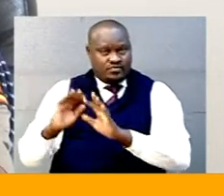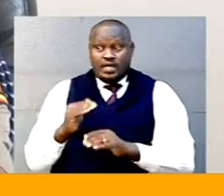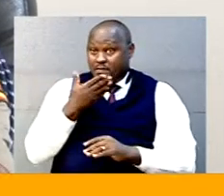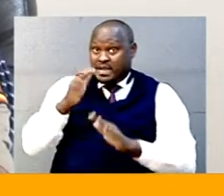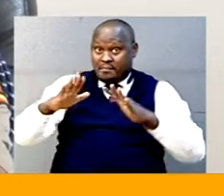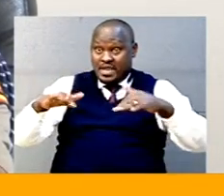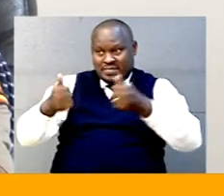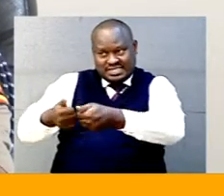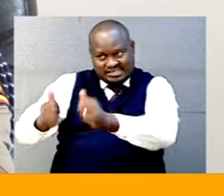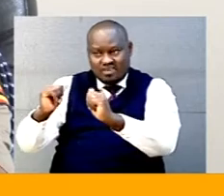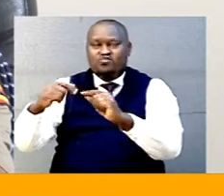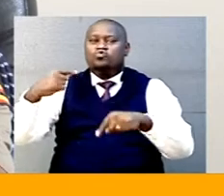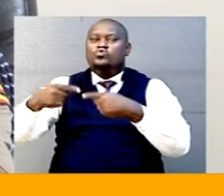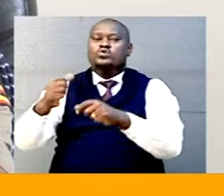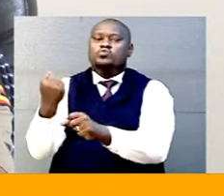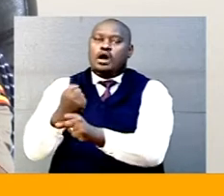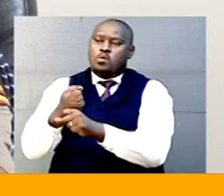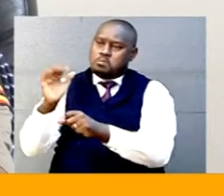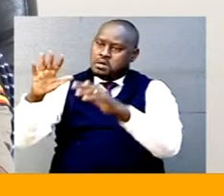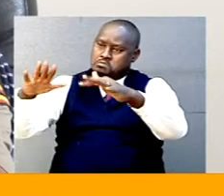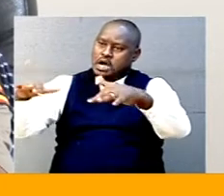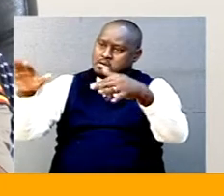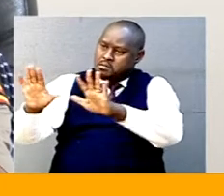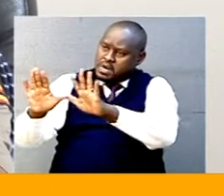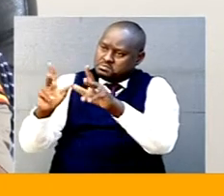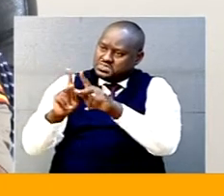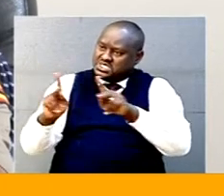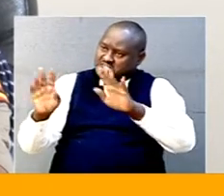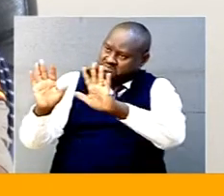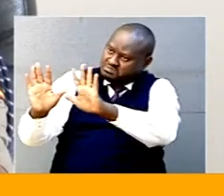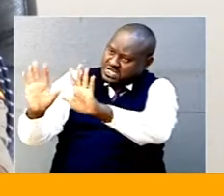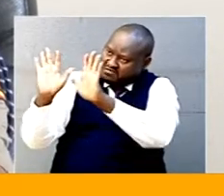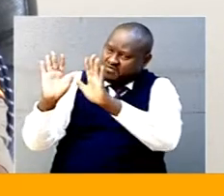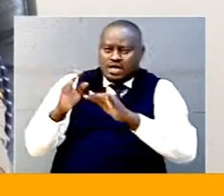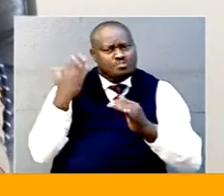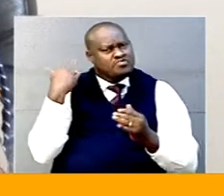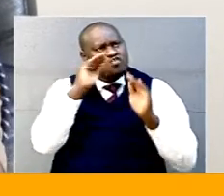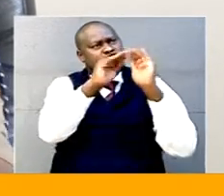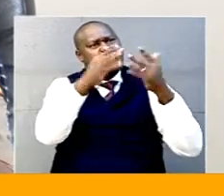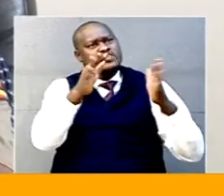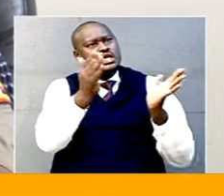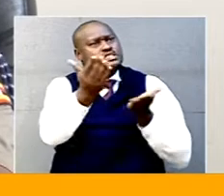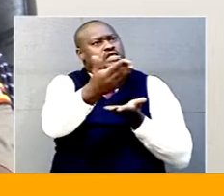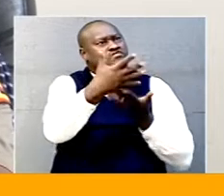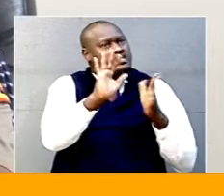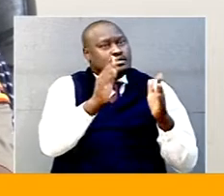parliament debate and bring about the views that they gathered when they came to you.